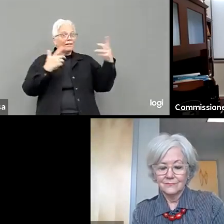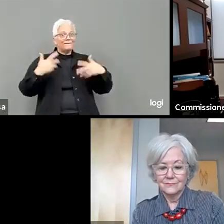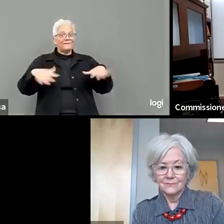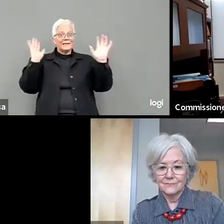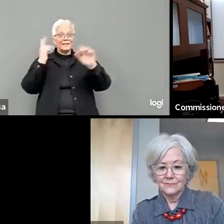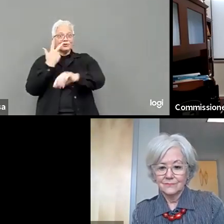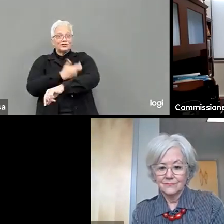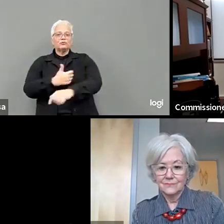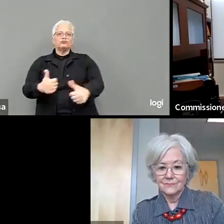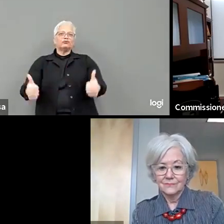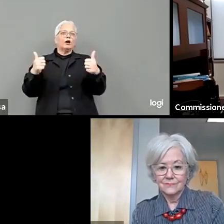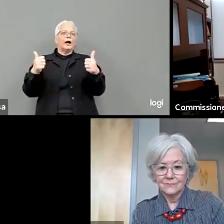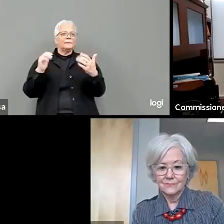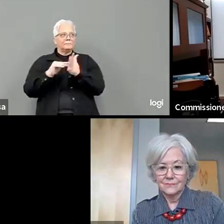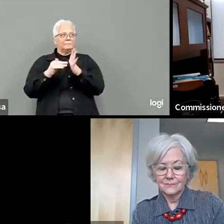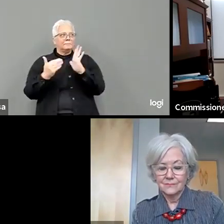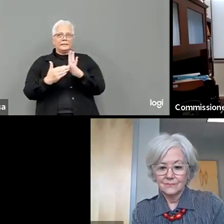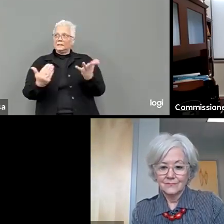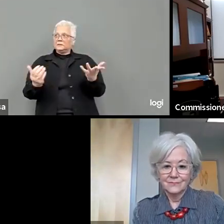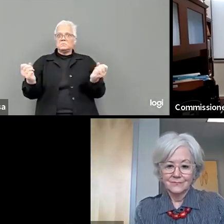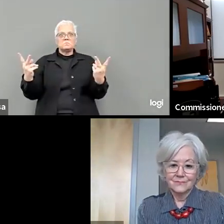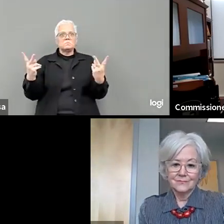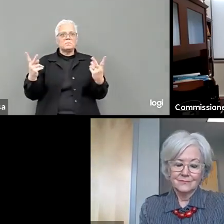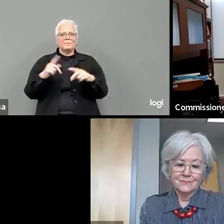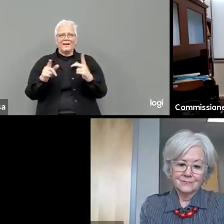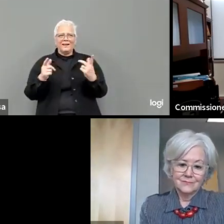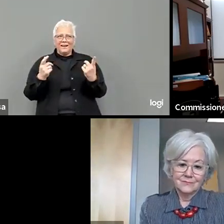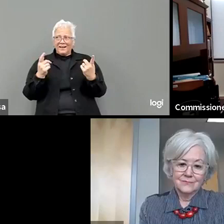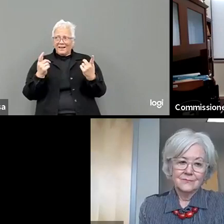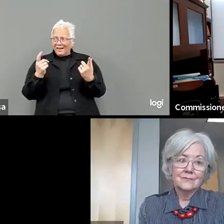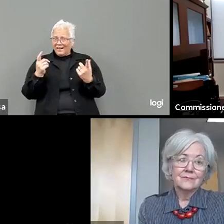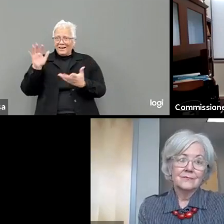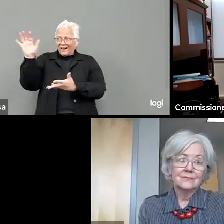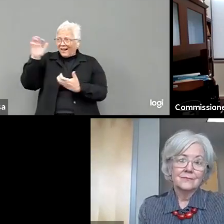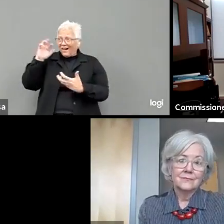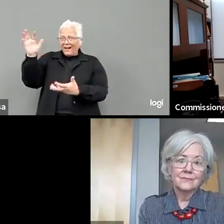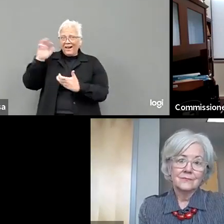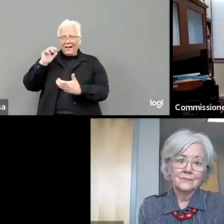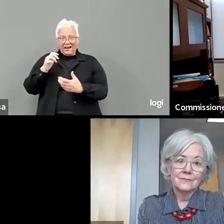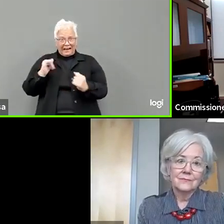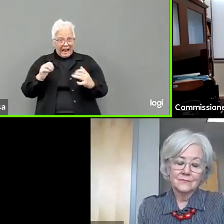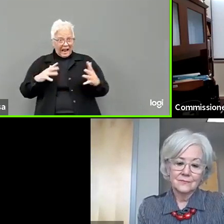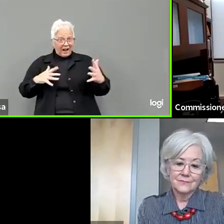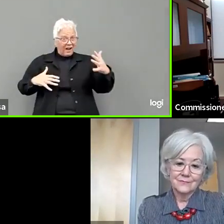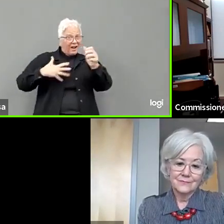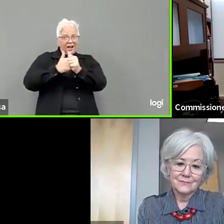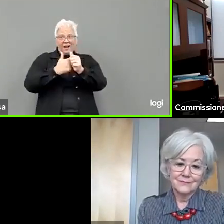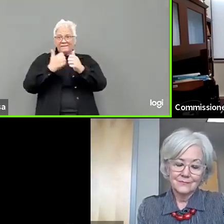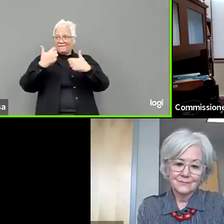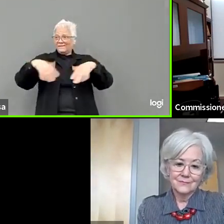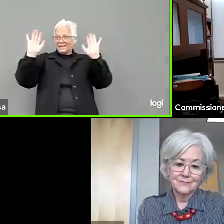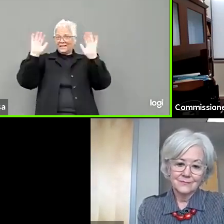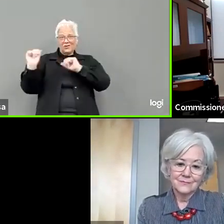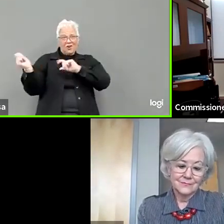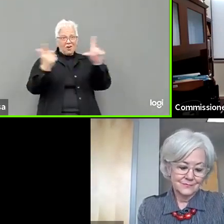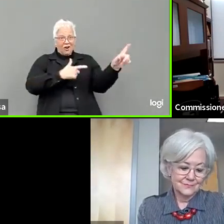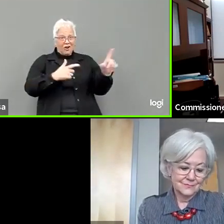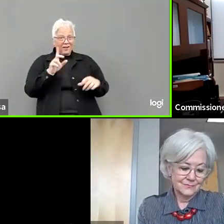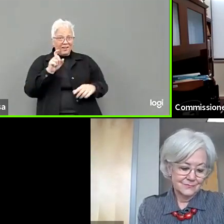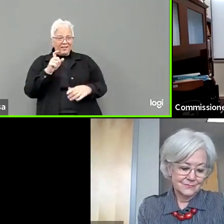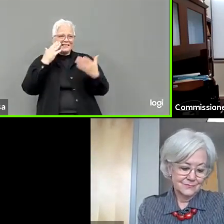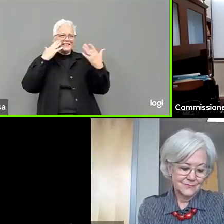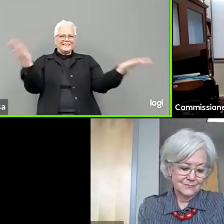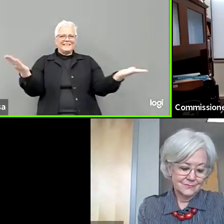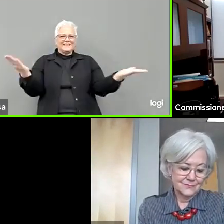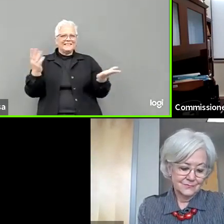August, but we're working as hard as we can to ramp that up as fast as we can. Thank you. Channel 2